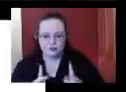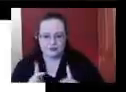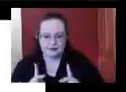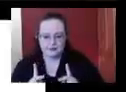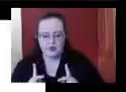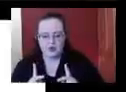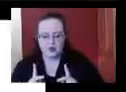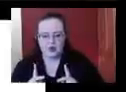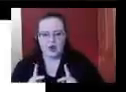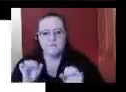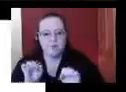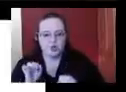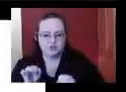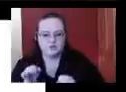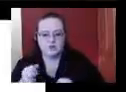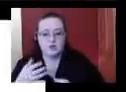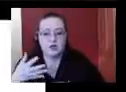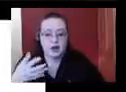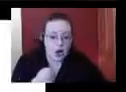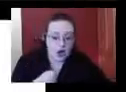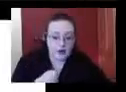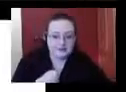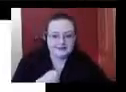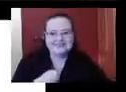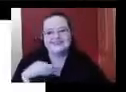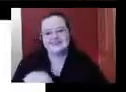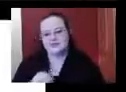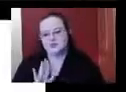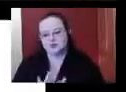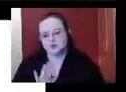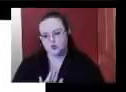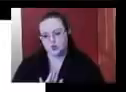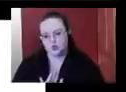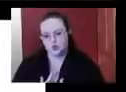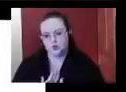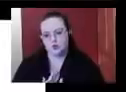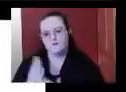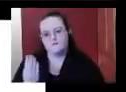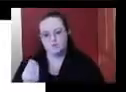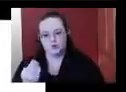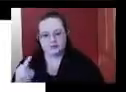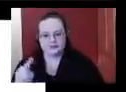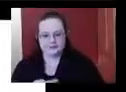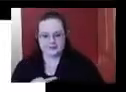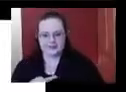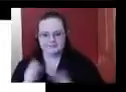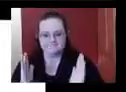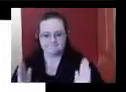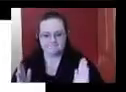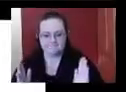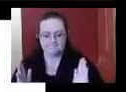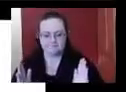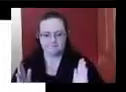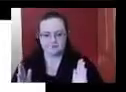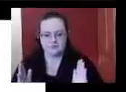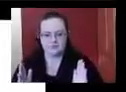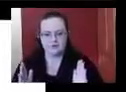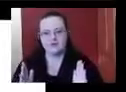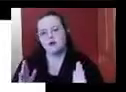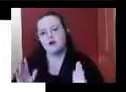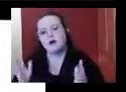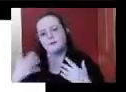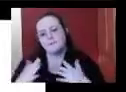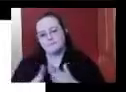school setting within a 14-day period. Public health will conduct a risk assessment and investigate where the outbreak